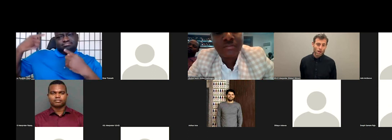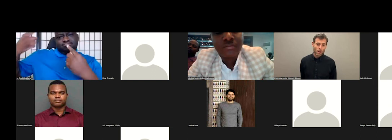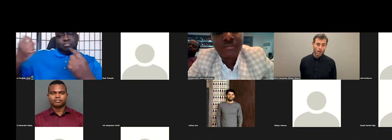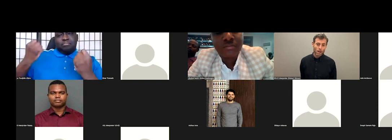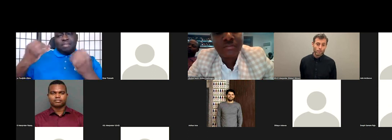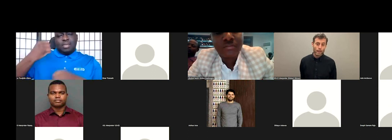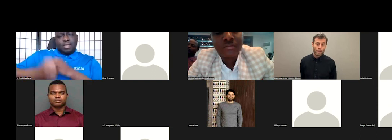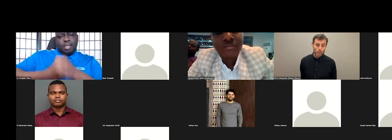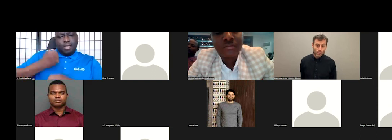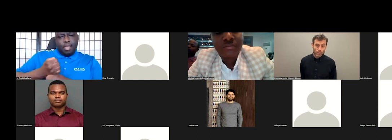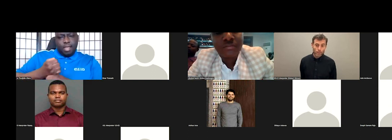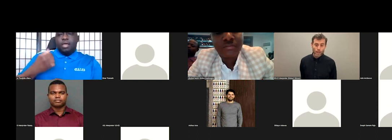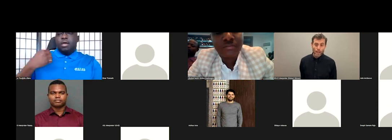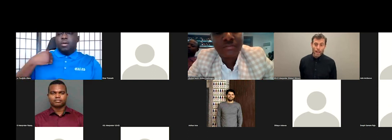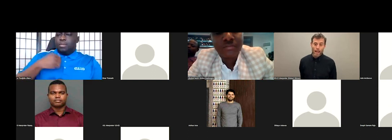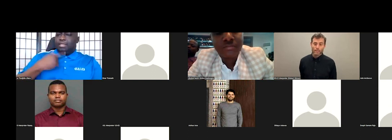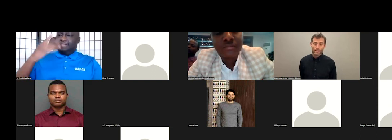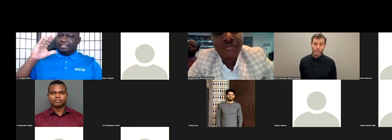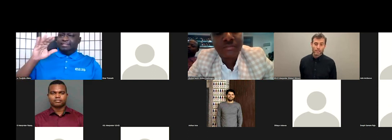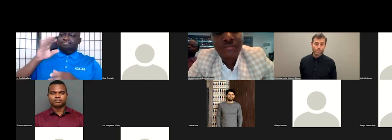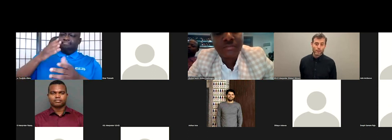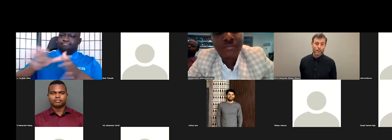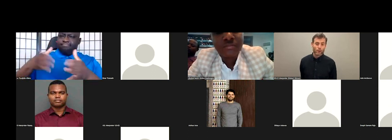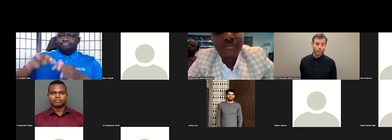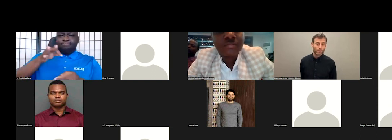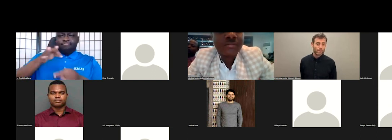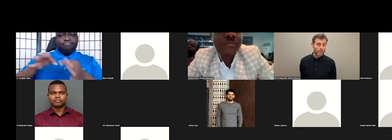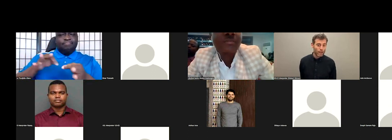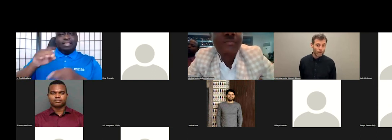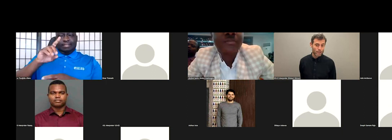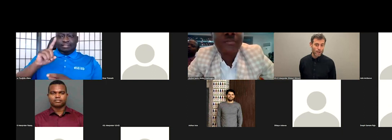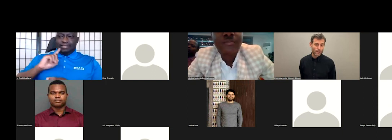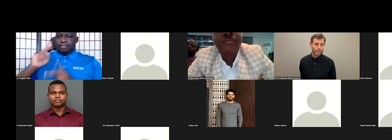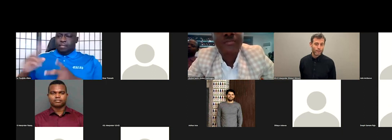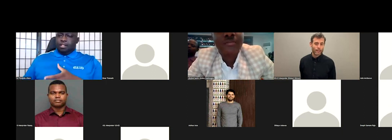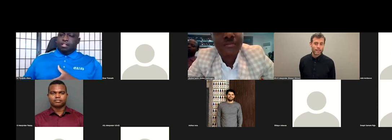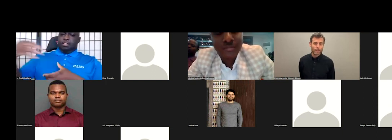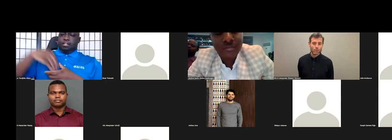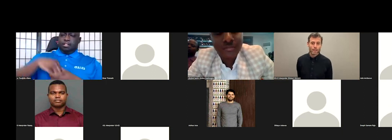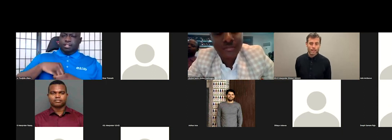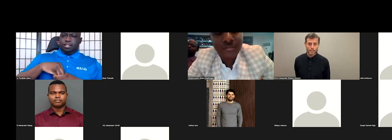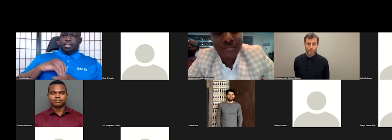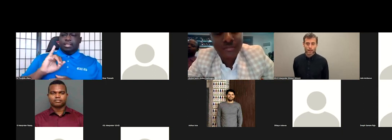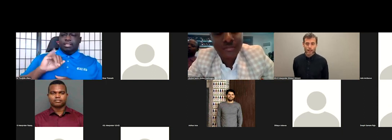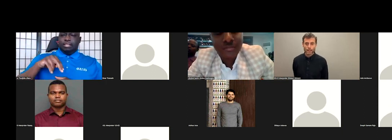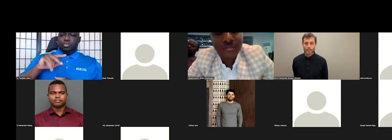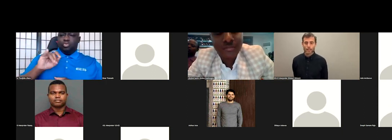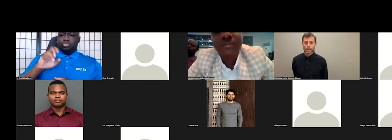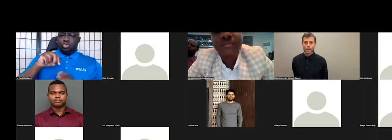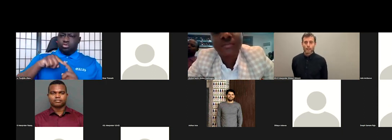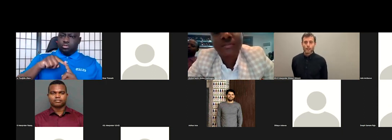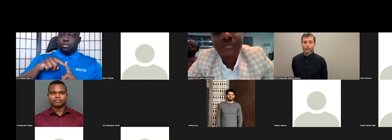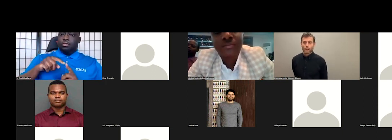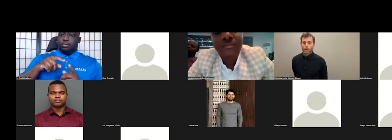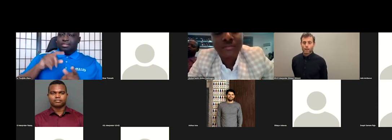are illiterate. And this has been going on for a very long time. And I feel like it's an issue that needs to be raised